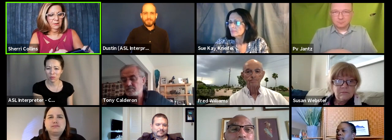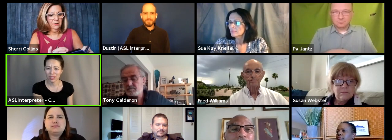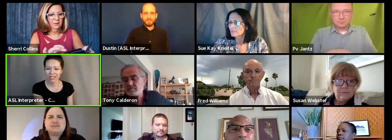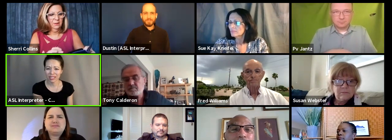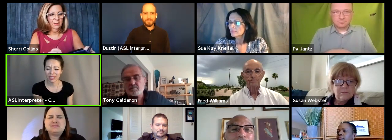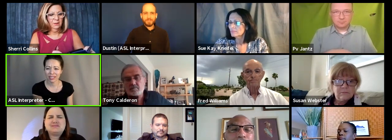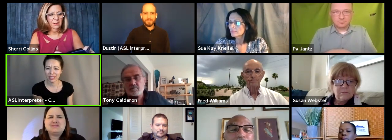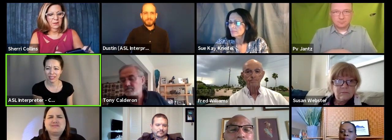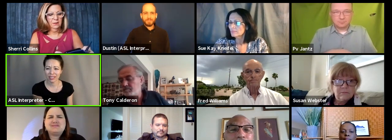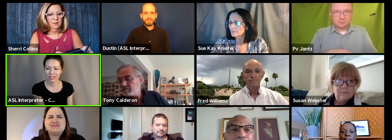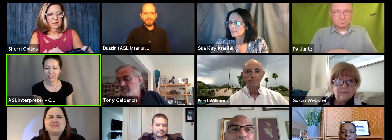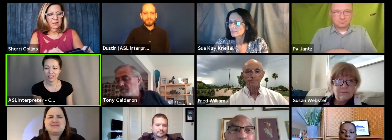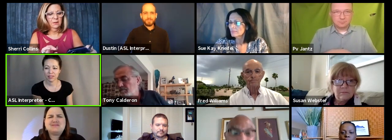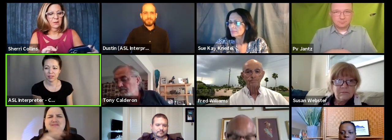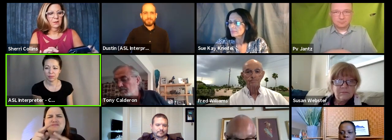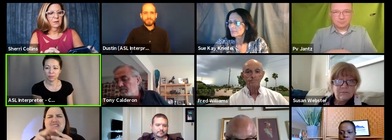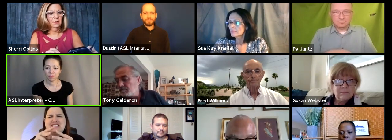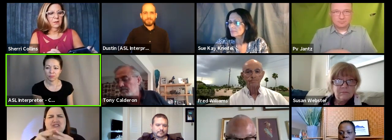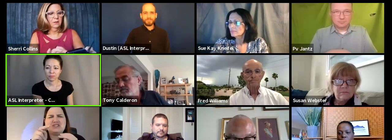21st, I want to say.